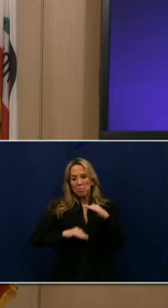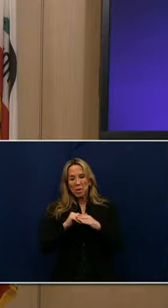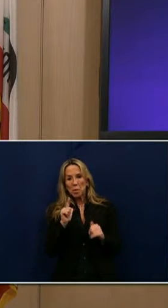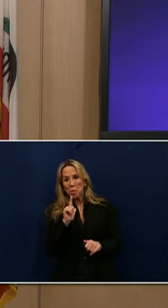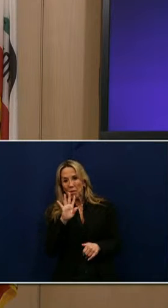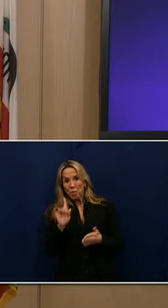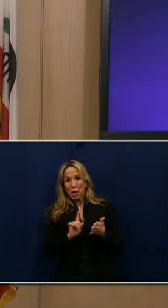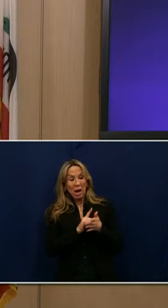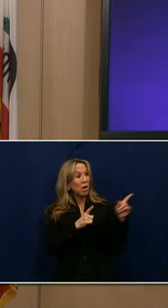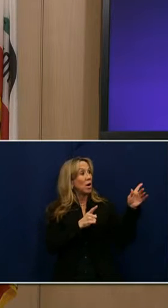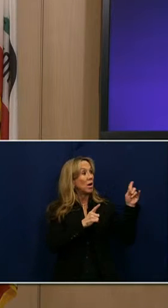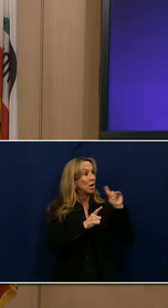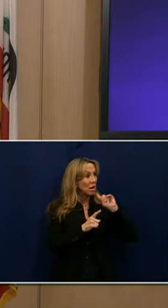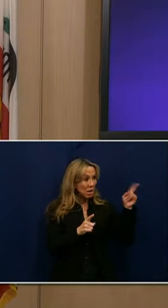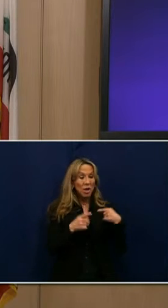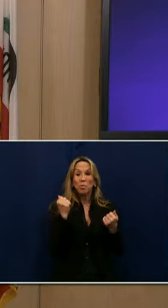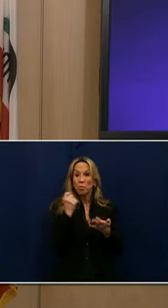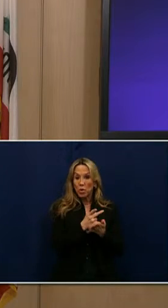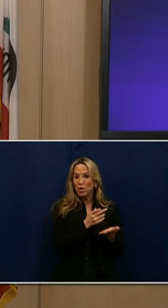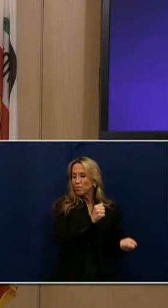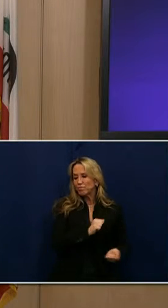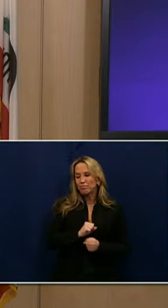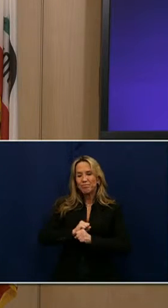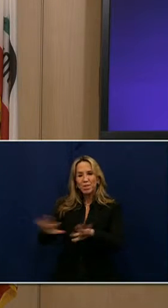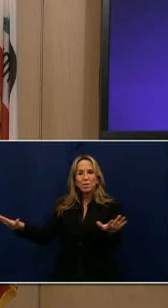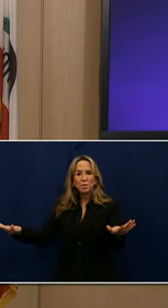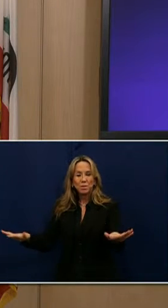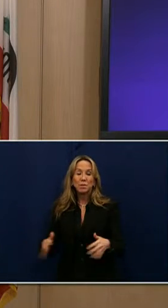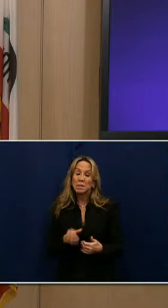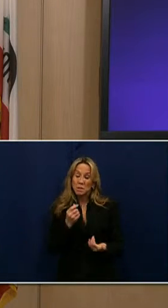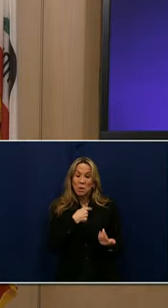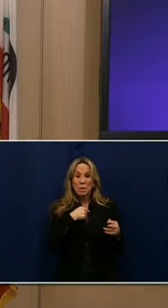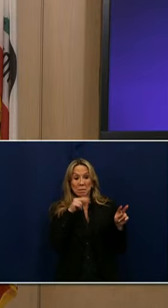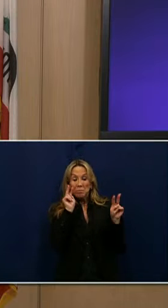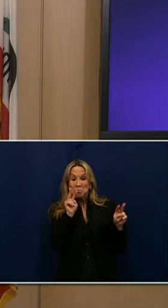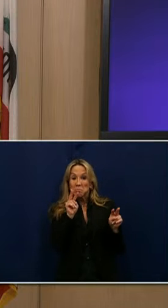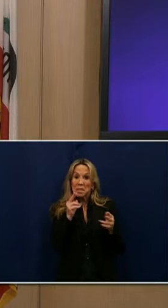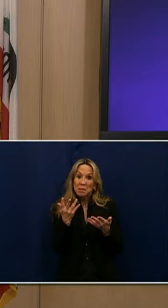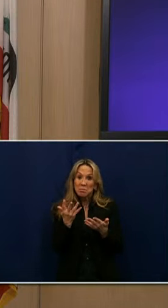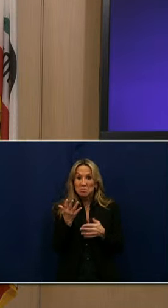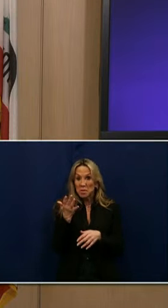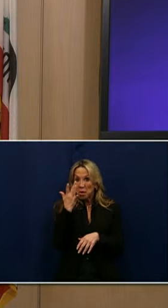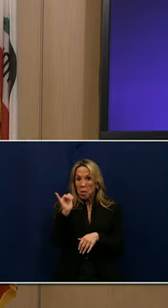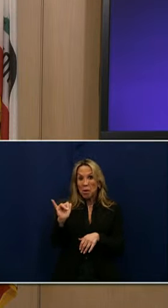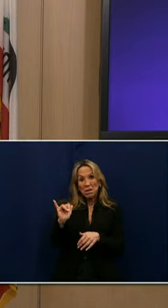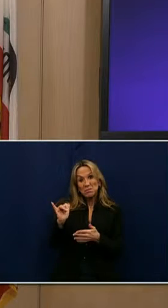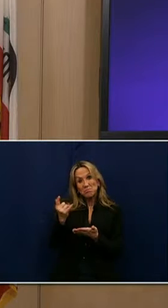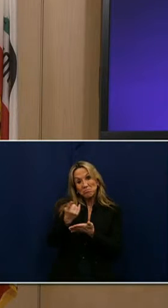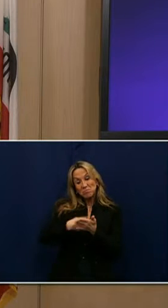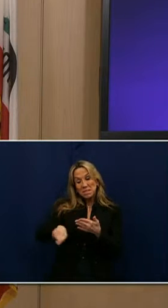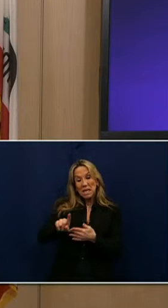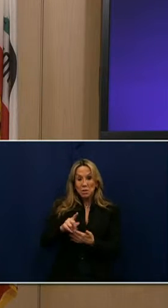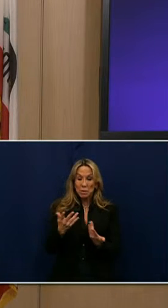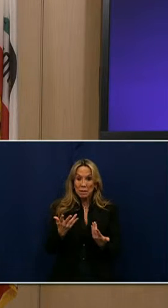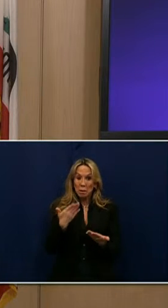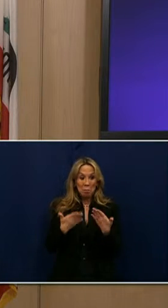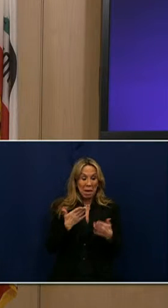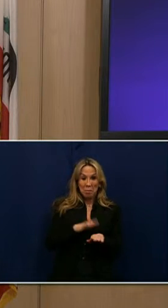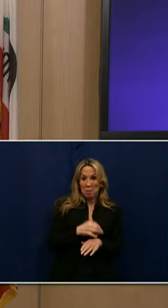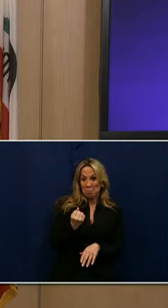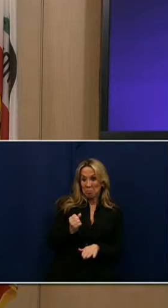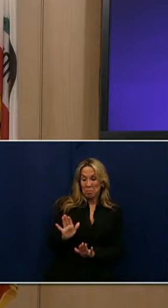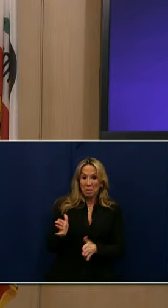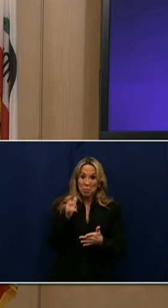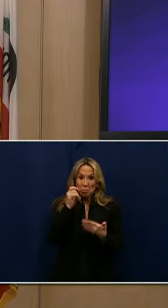of getting the approval. So we anticipate that sometime next week, early next week, if not on the weekend